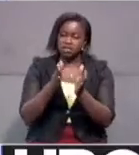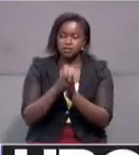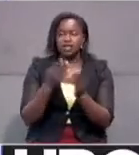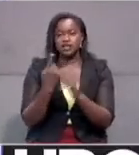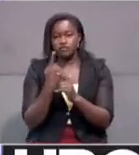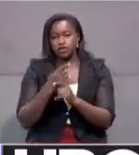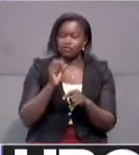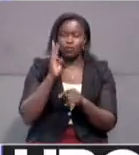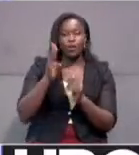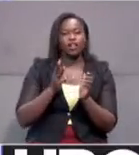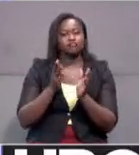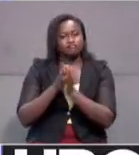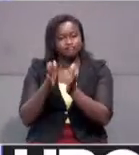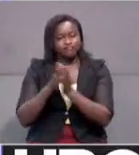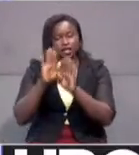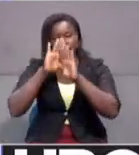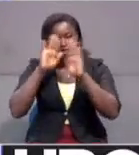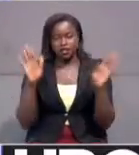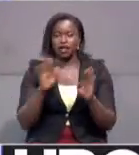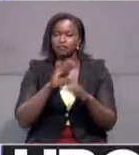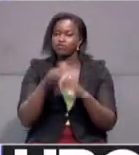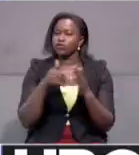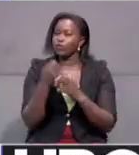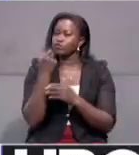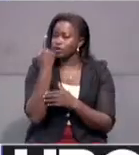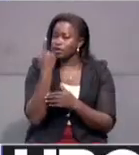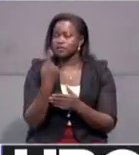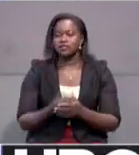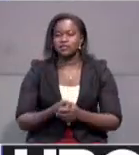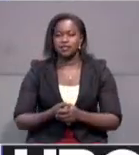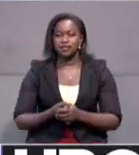an appropriate time, state.